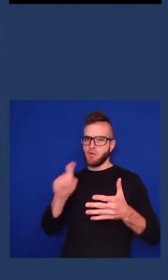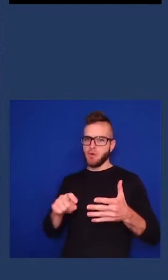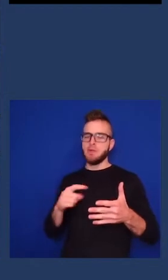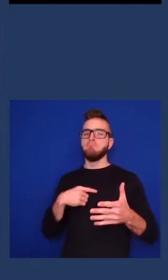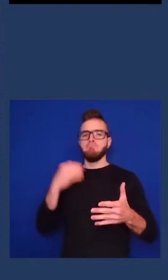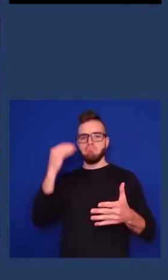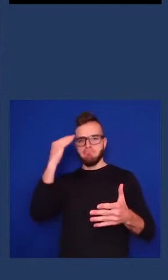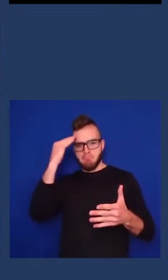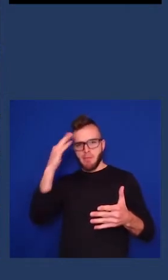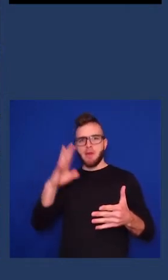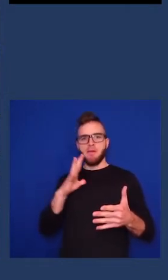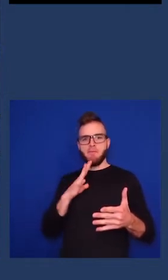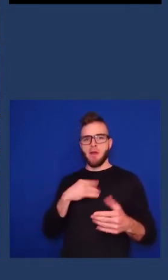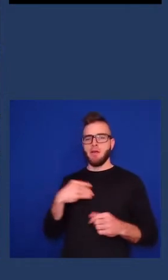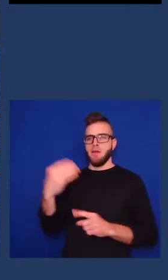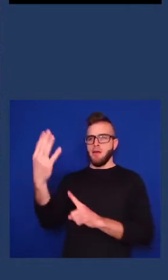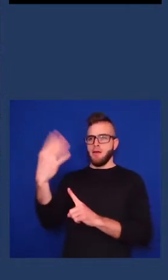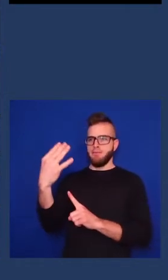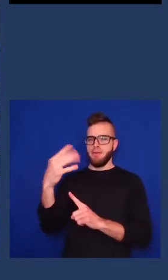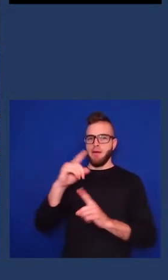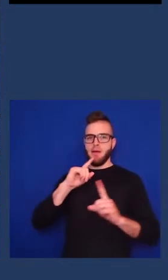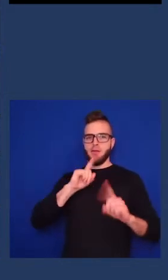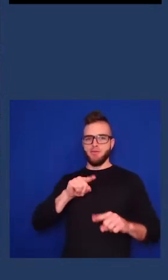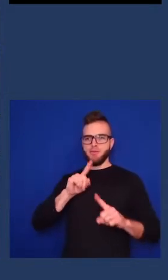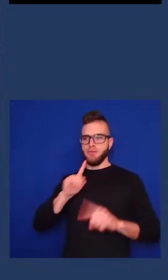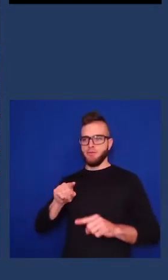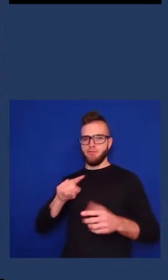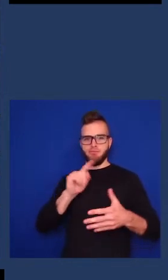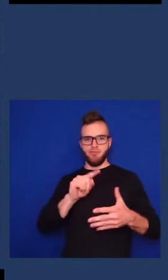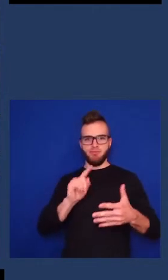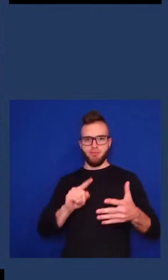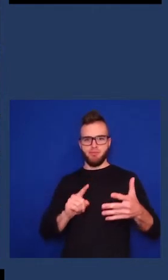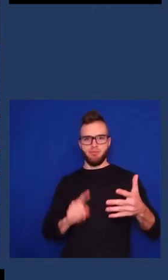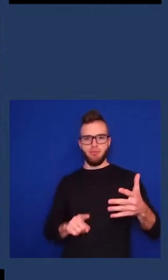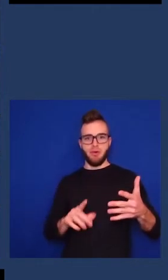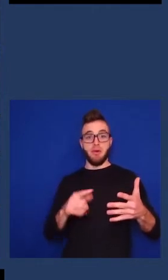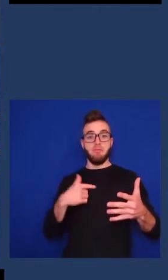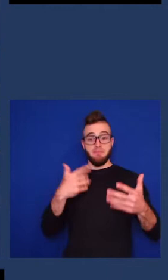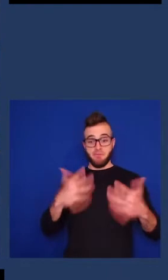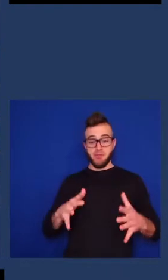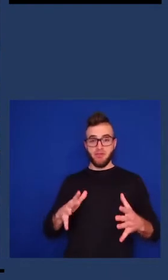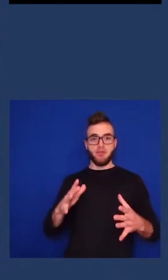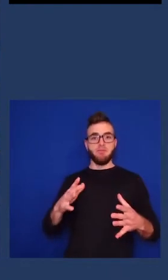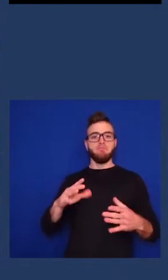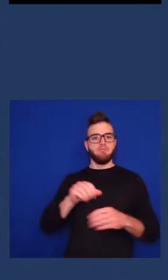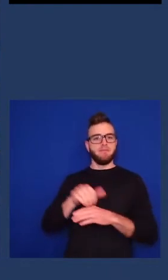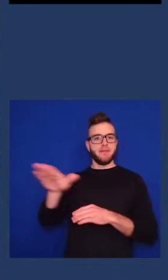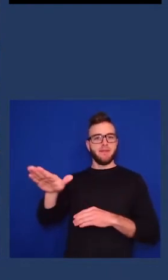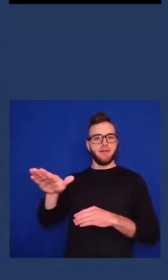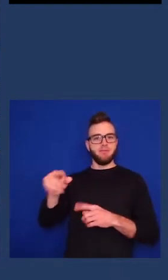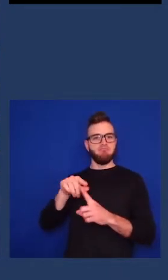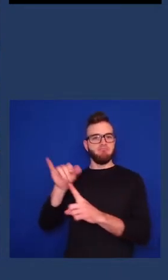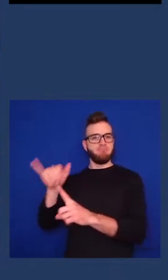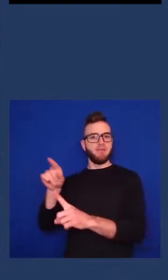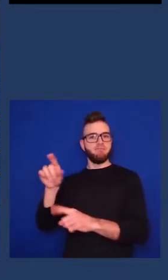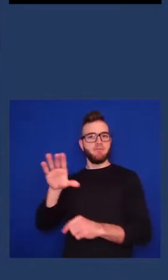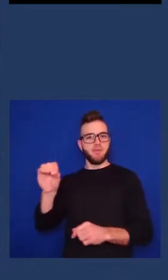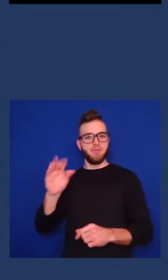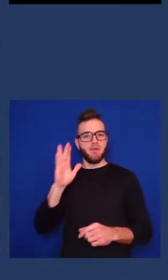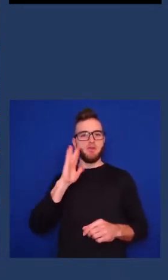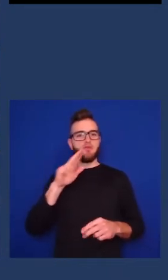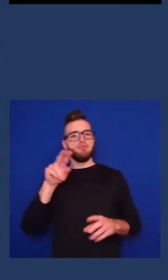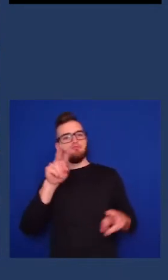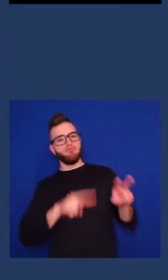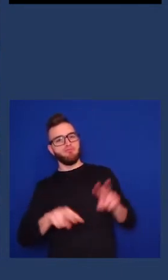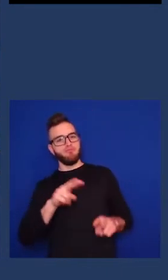to the company that you're interviewing for to be evaluated and reviewed. The next is going to be a live video.